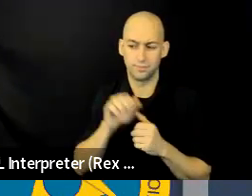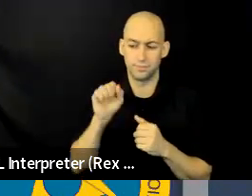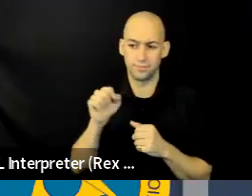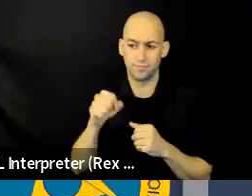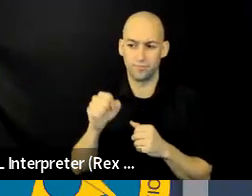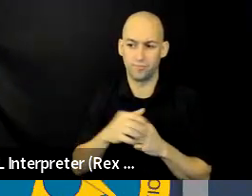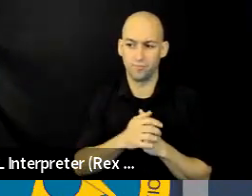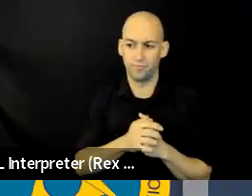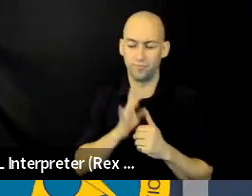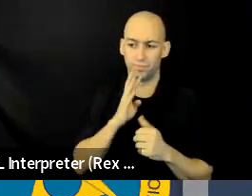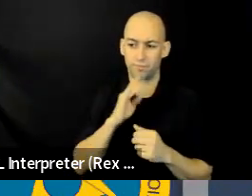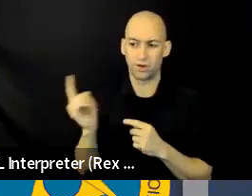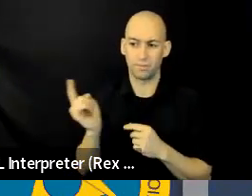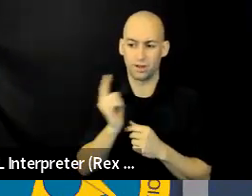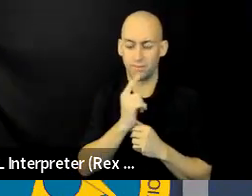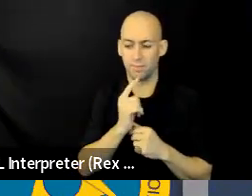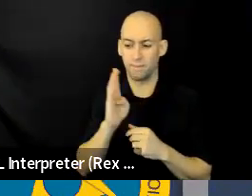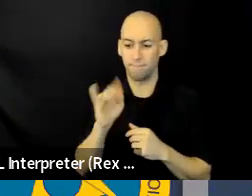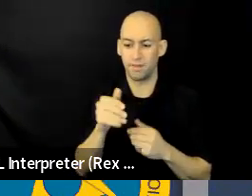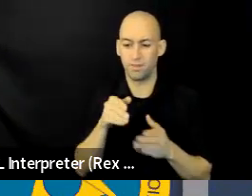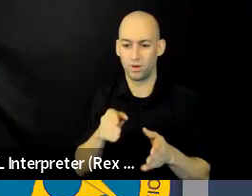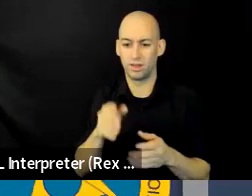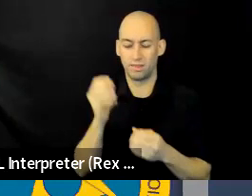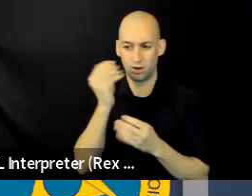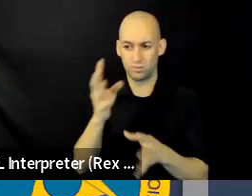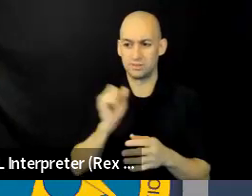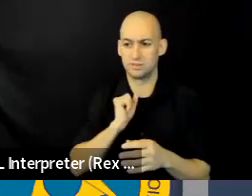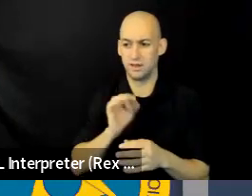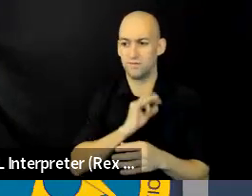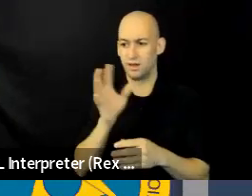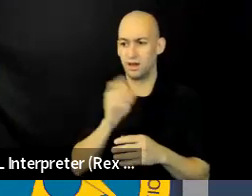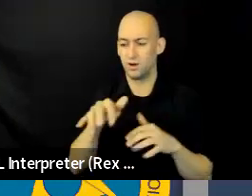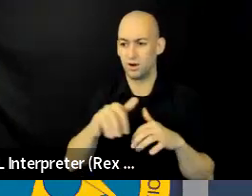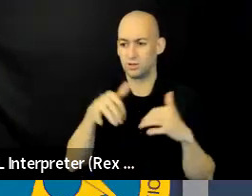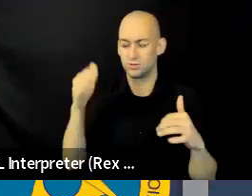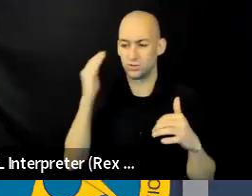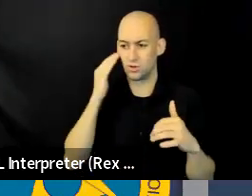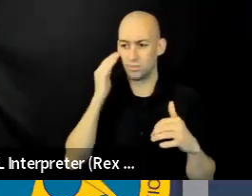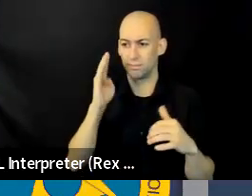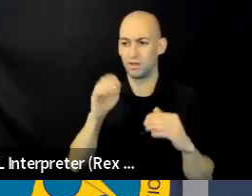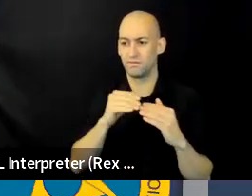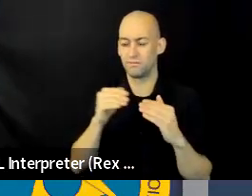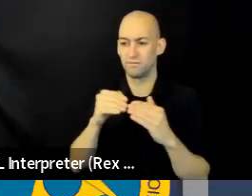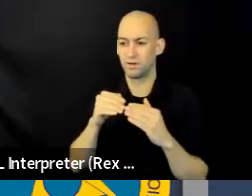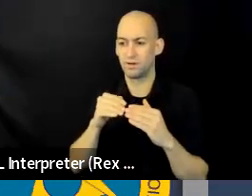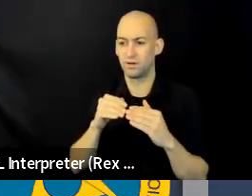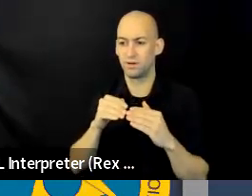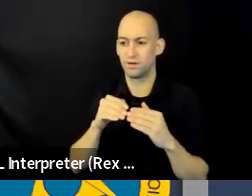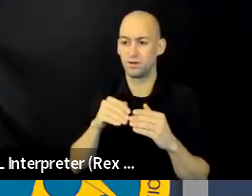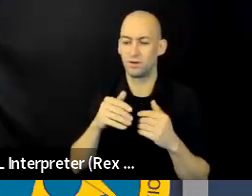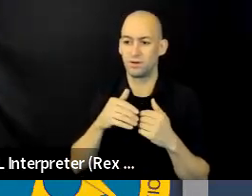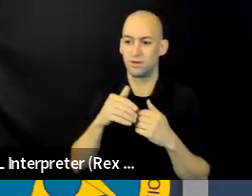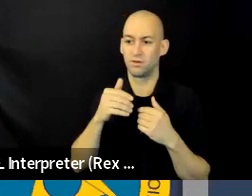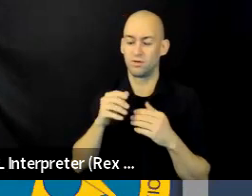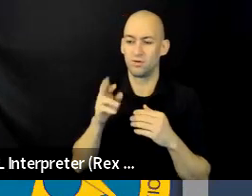Speaker coming up. Oh, absolutely. By the way, just to let staff and our audience know, to be fair for everyone, without losing a quorum, we're resetting the shot